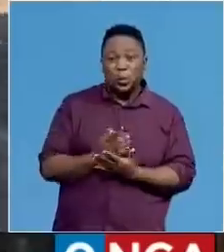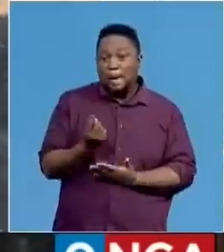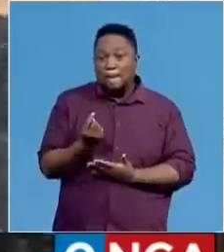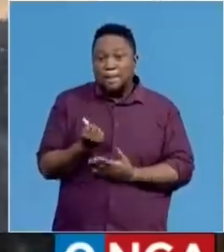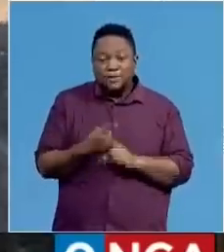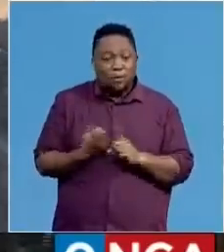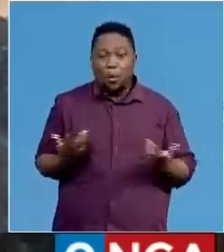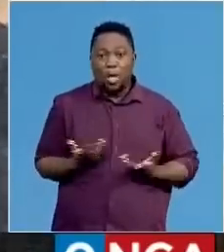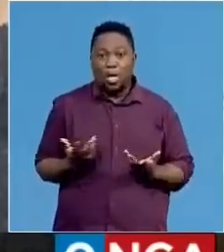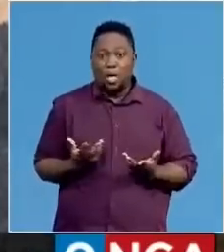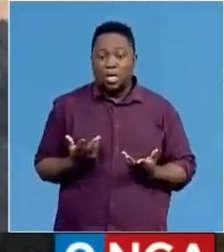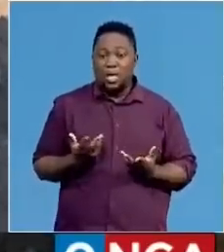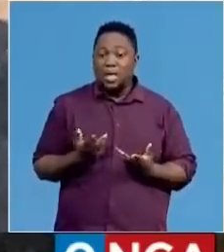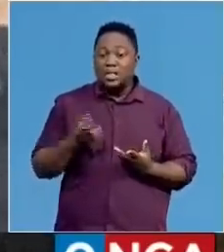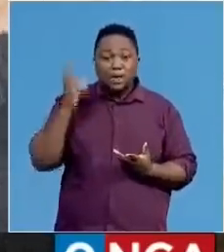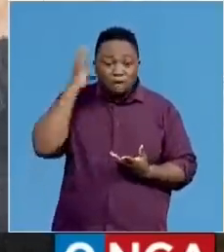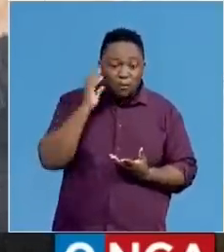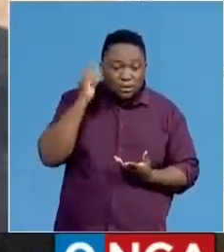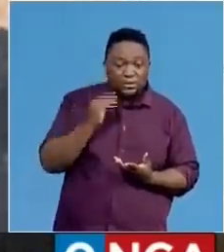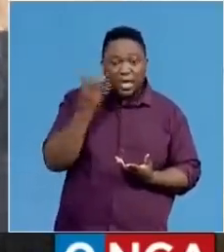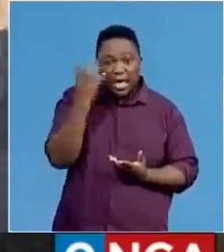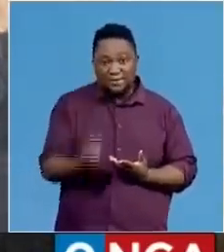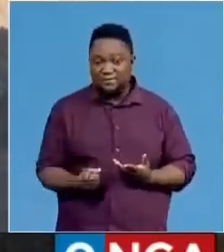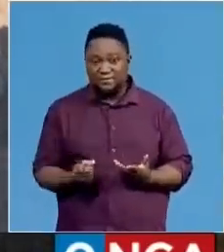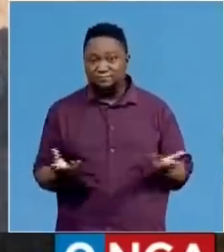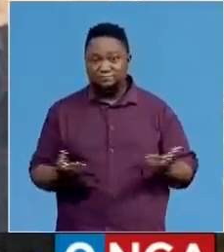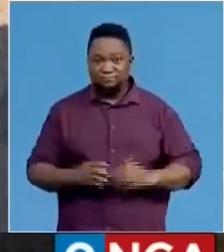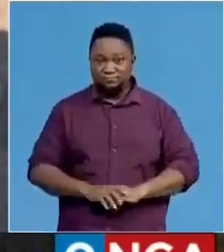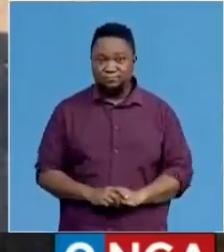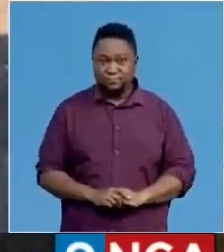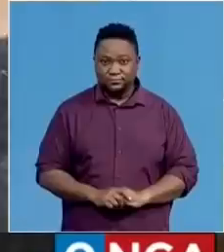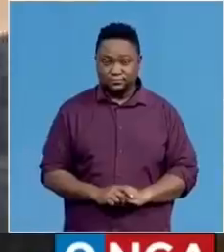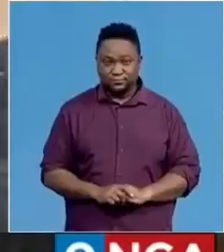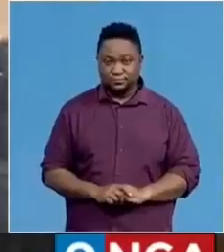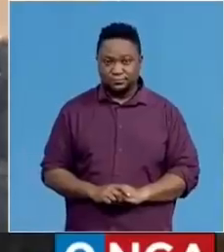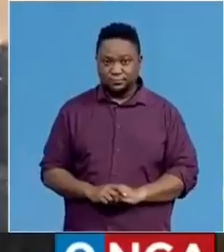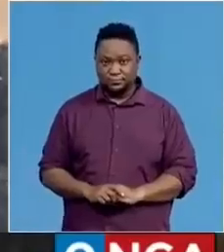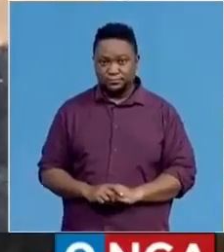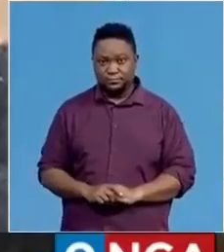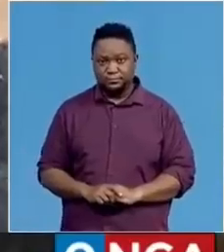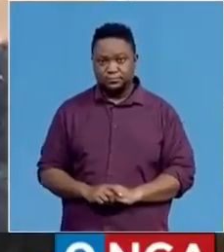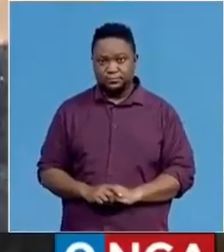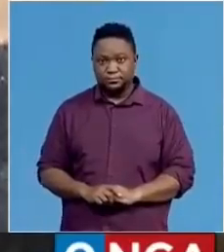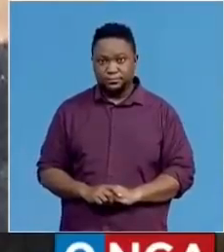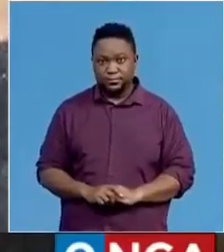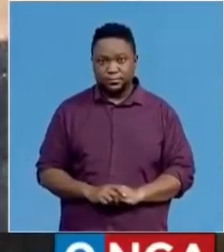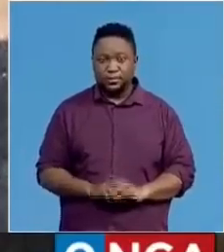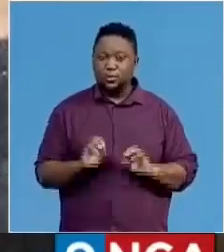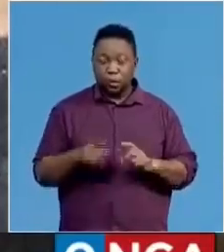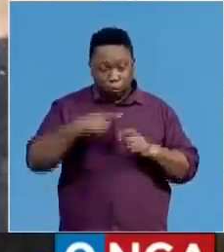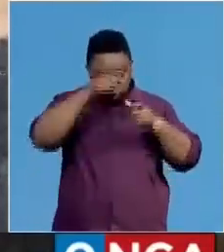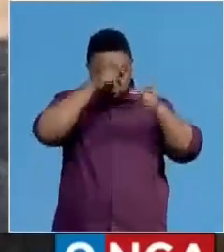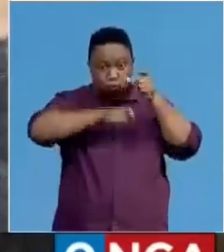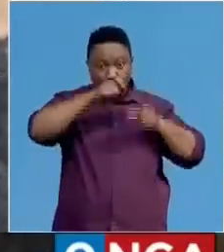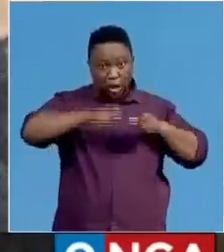again to be able to acquire one-of-a-kind items that are going up in flames in that library tonight. Well, Lindsay, also